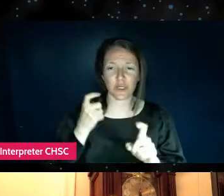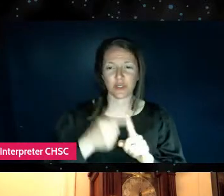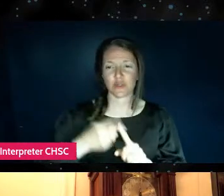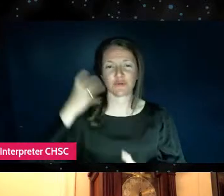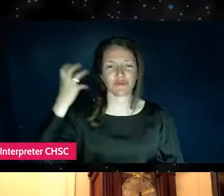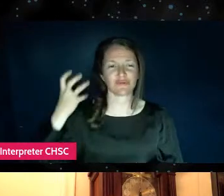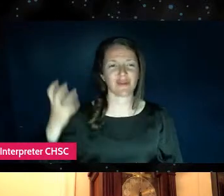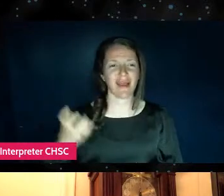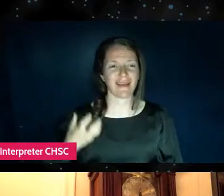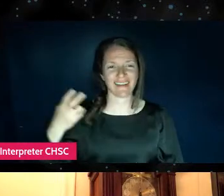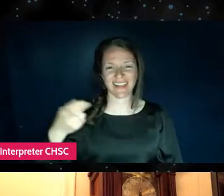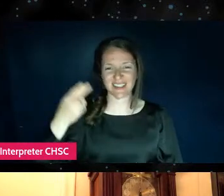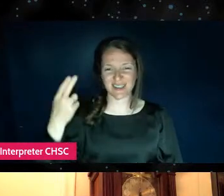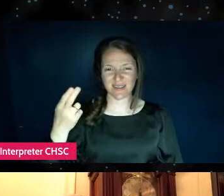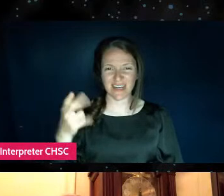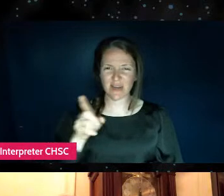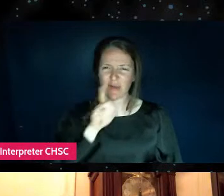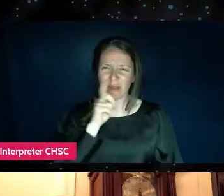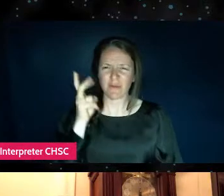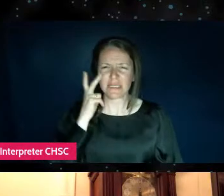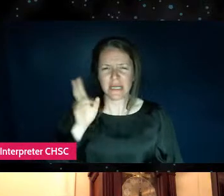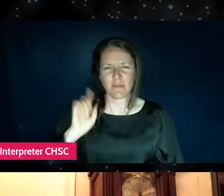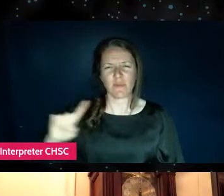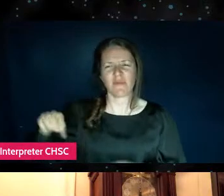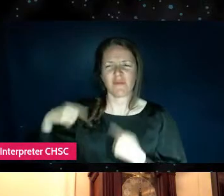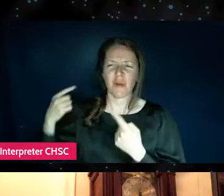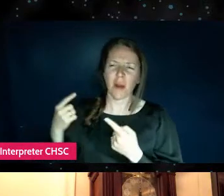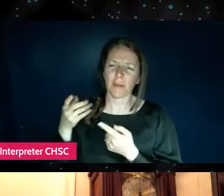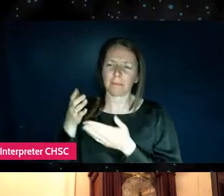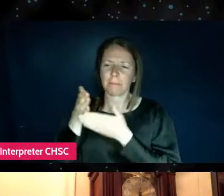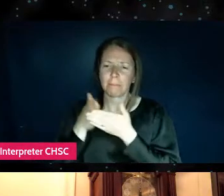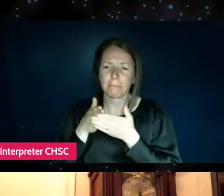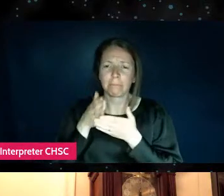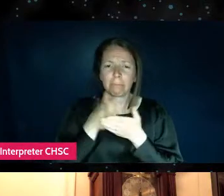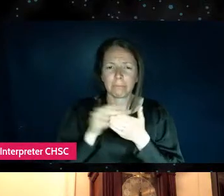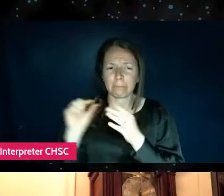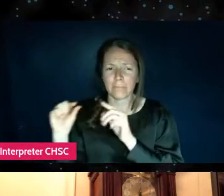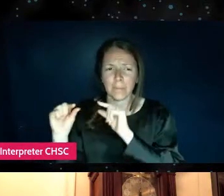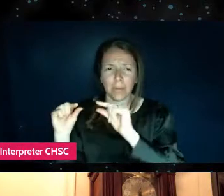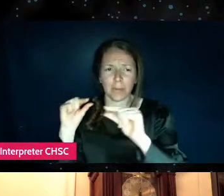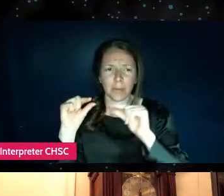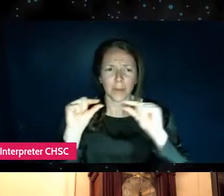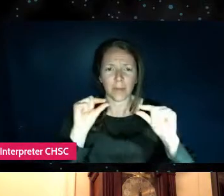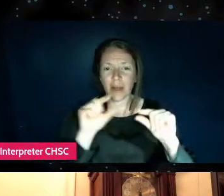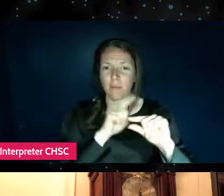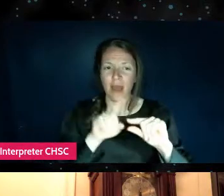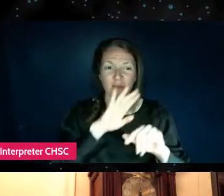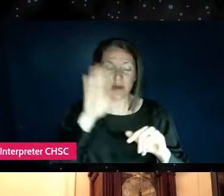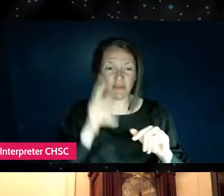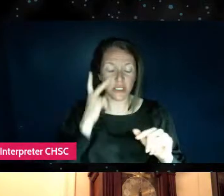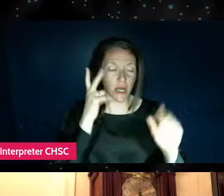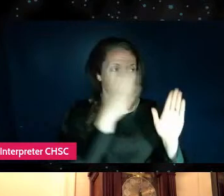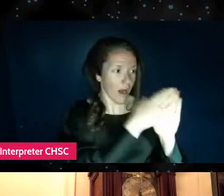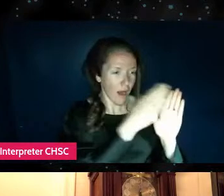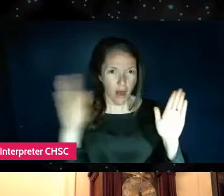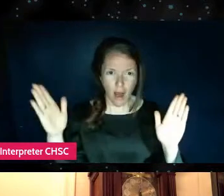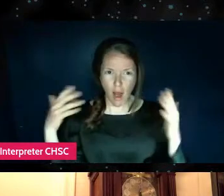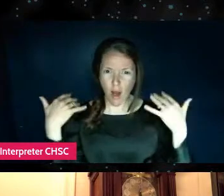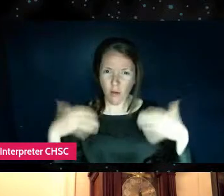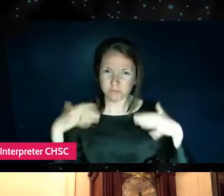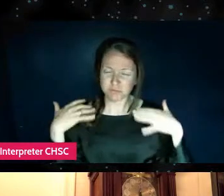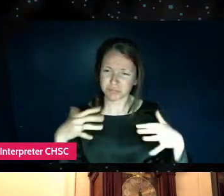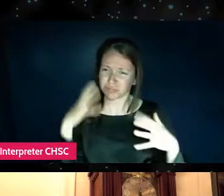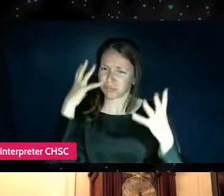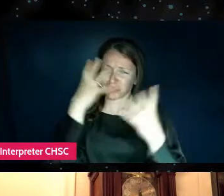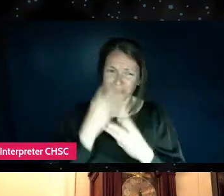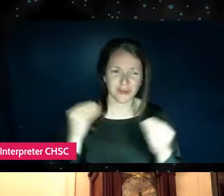life things that we've had snippets and pieces of before, but we've never really seen something like this that's so fully fleshed out and so